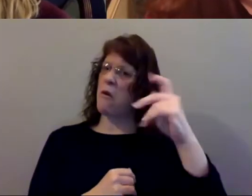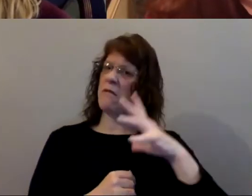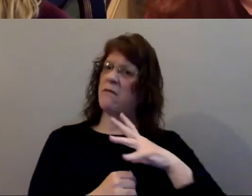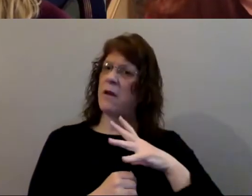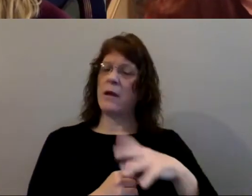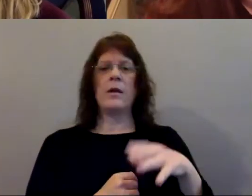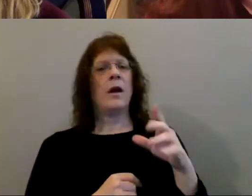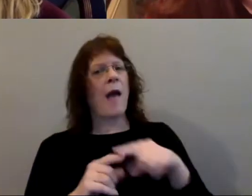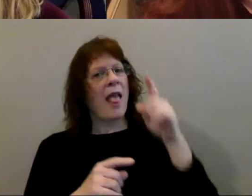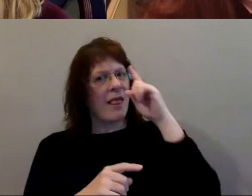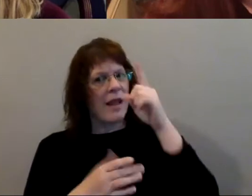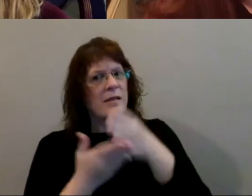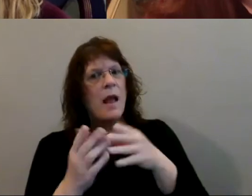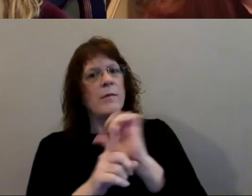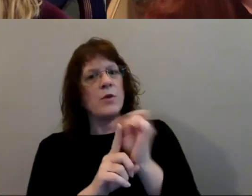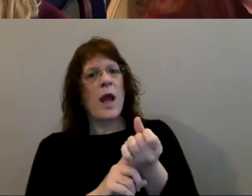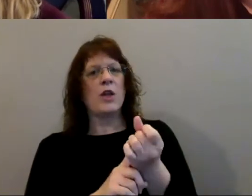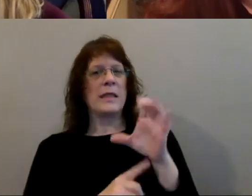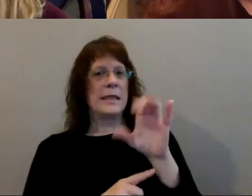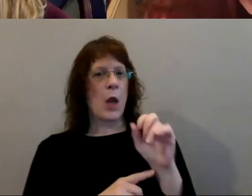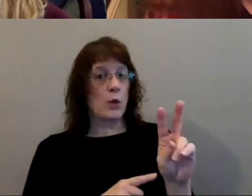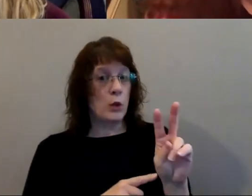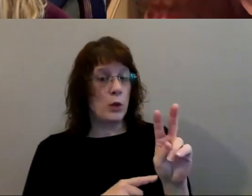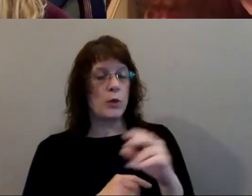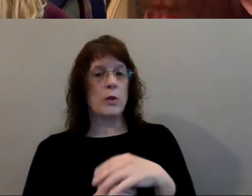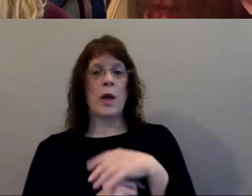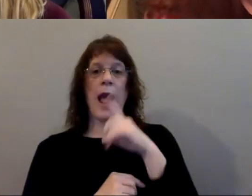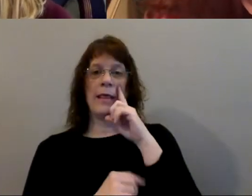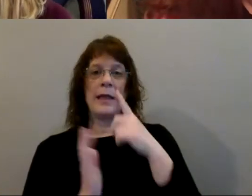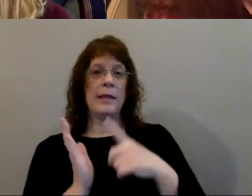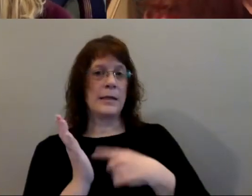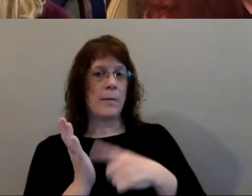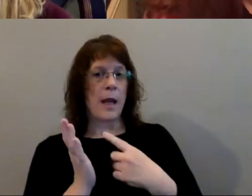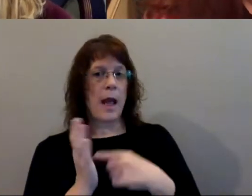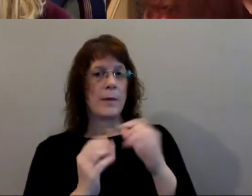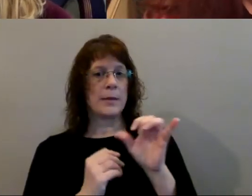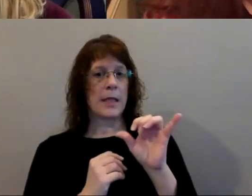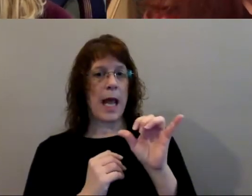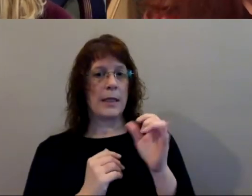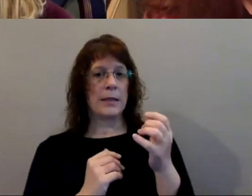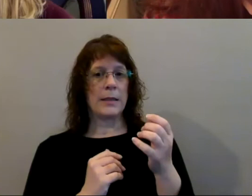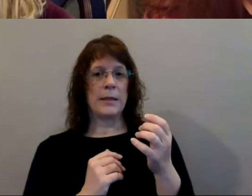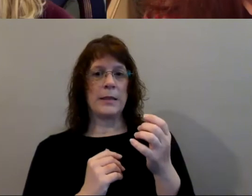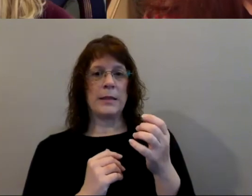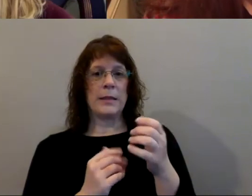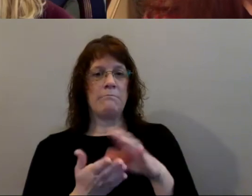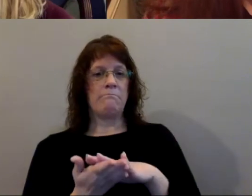in some cases it's CO2. Some cases it's like just the straight up,